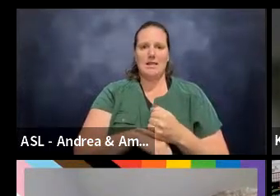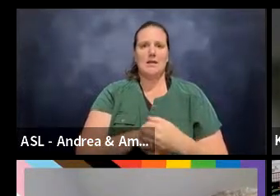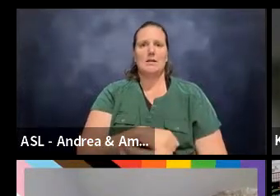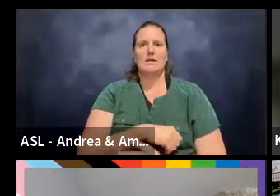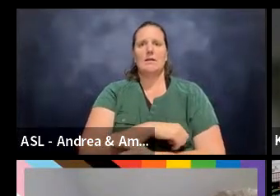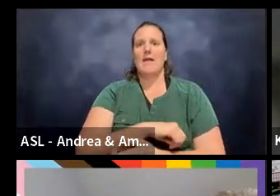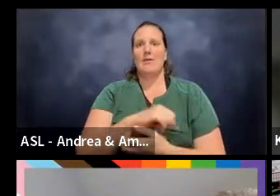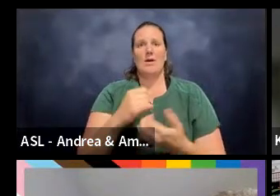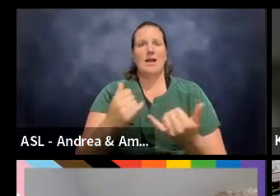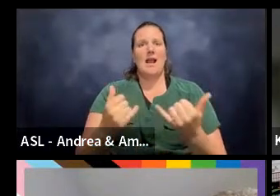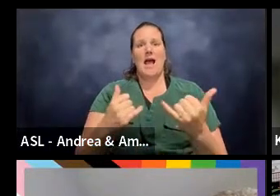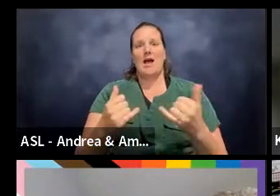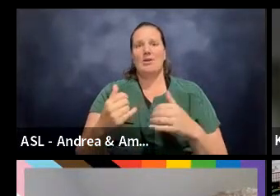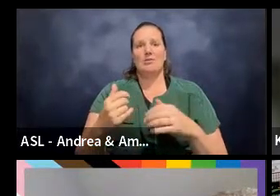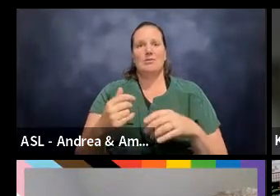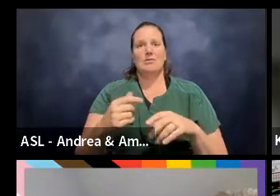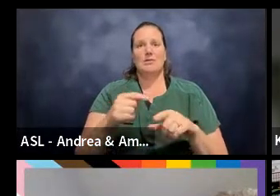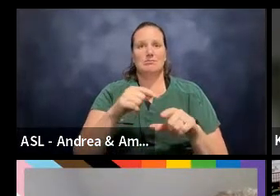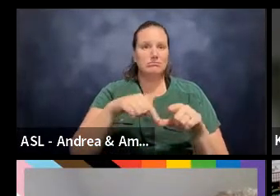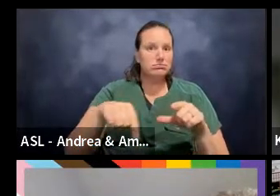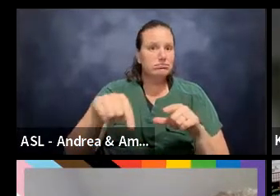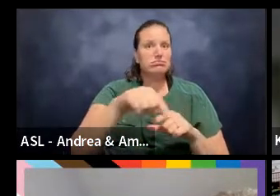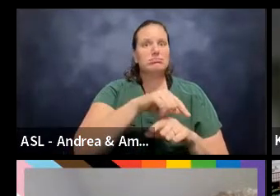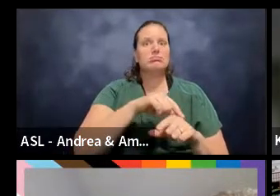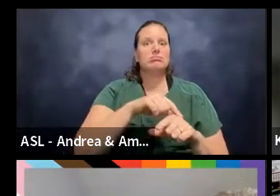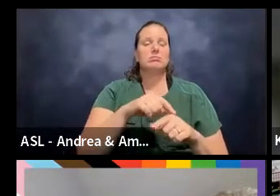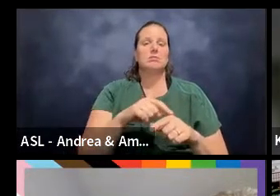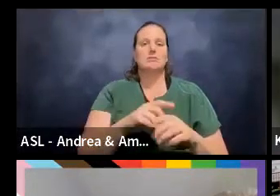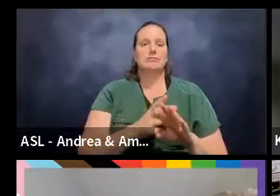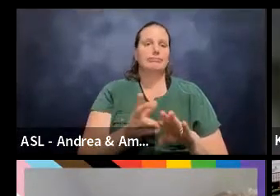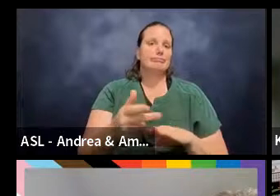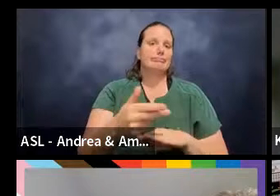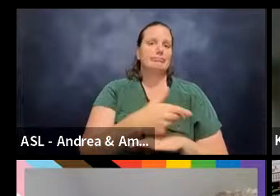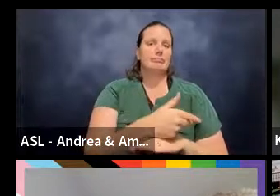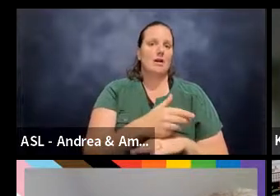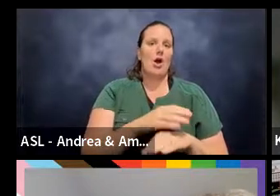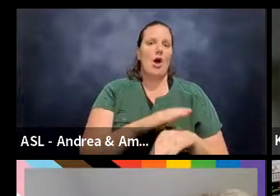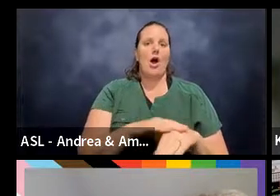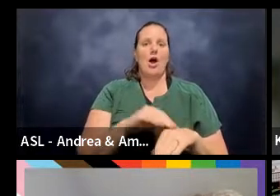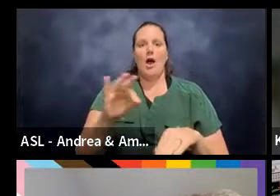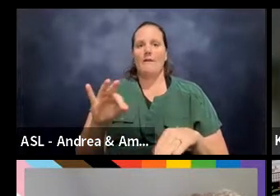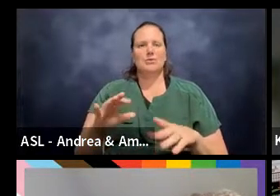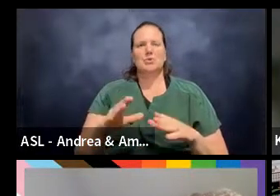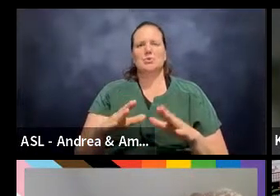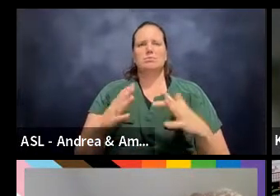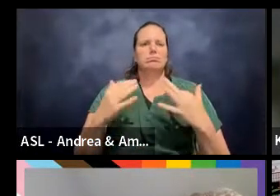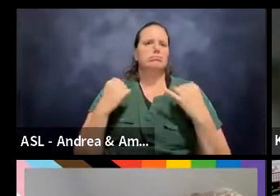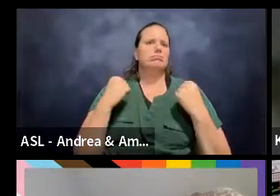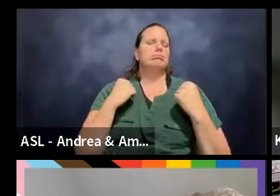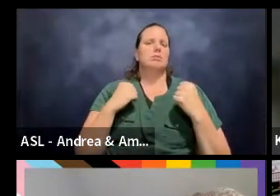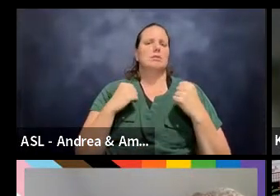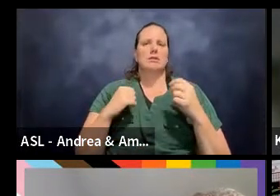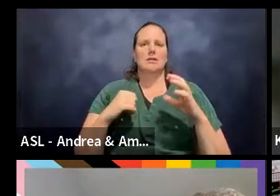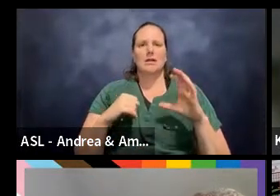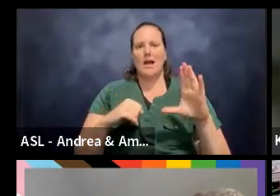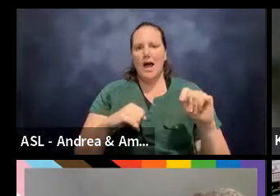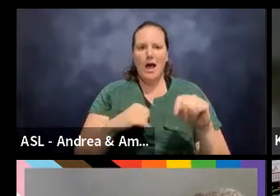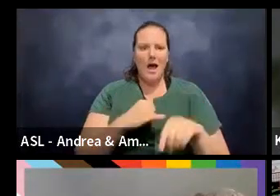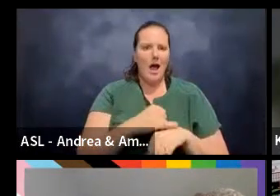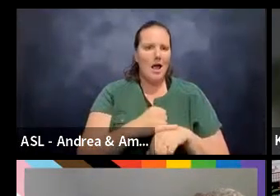current interchange is too intrusive. It's just, it eats up too much. It cuts the island